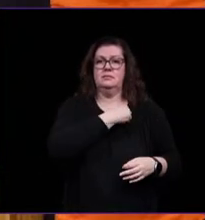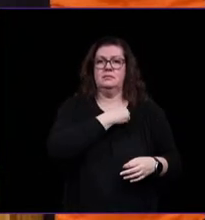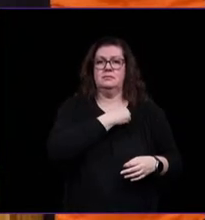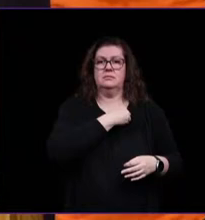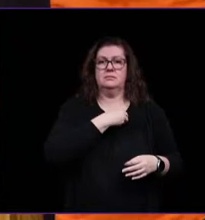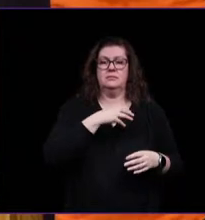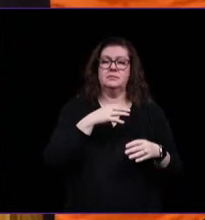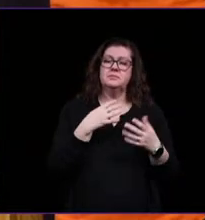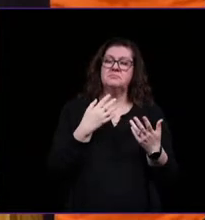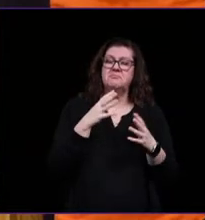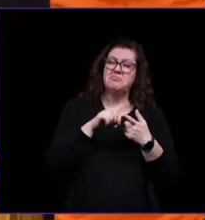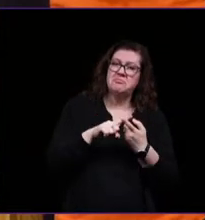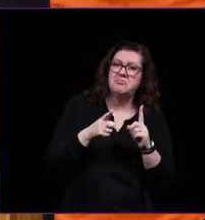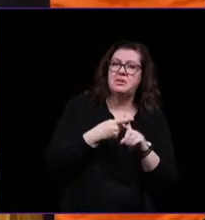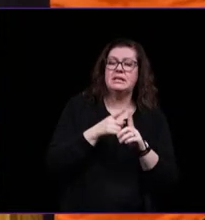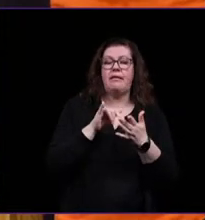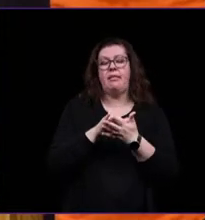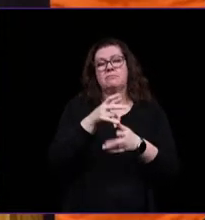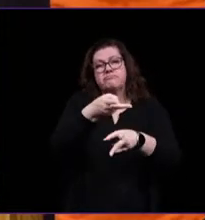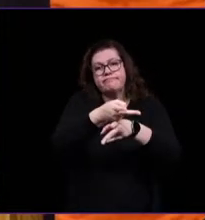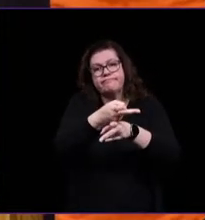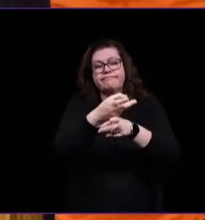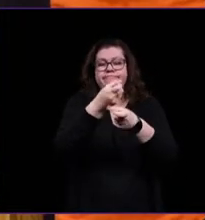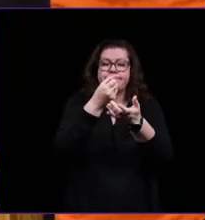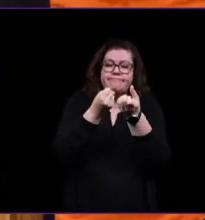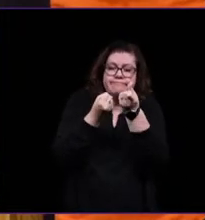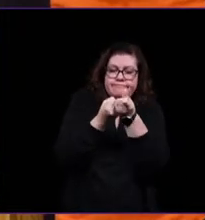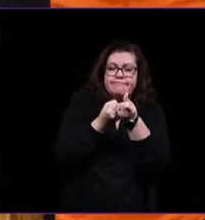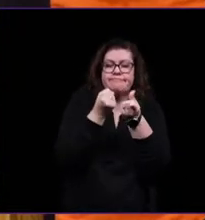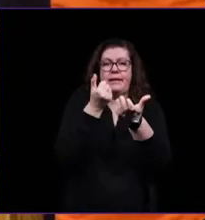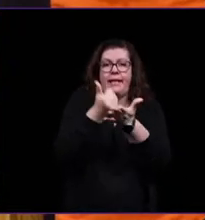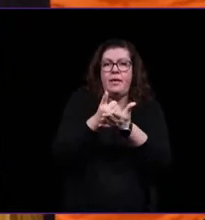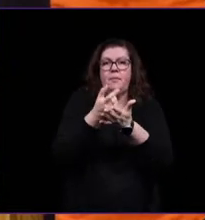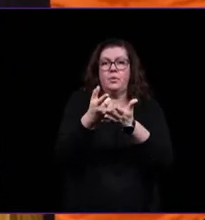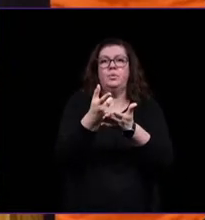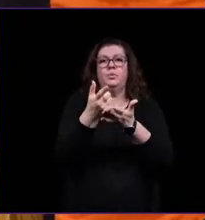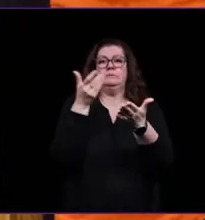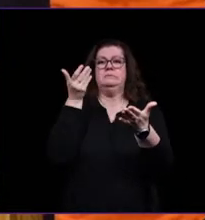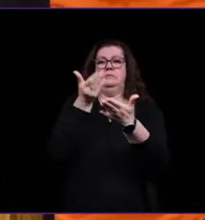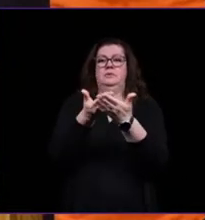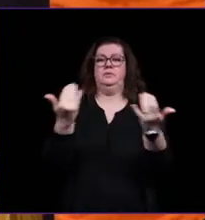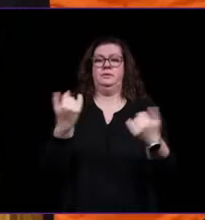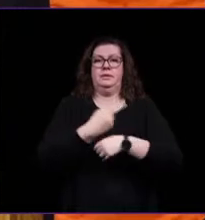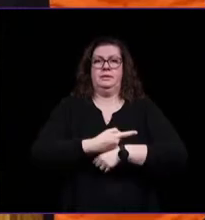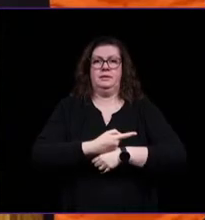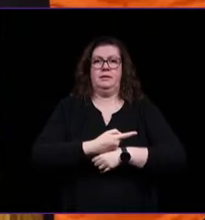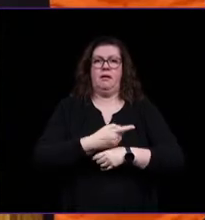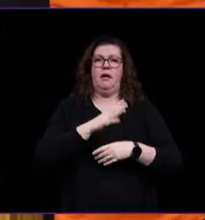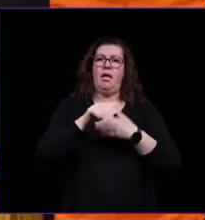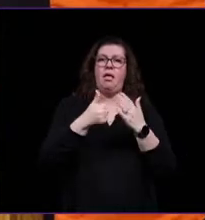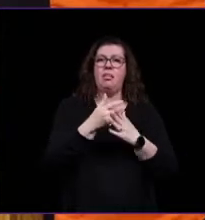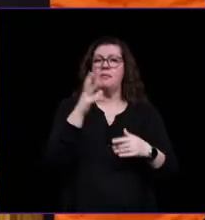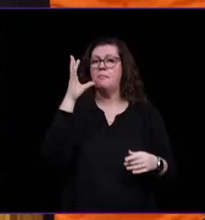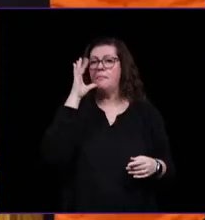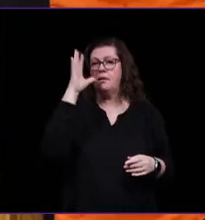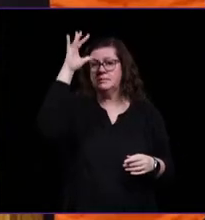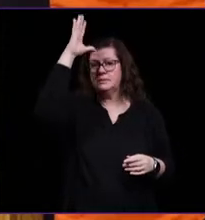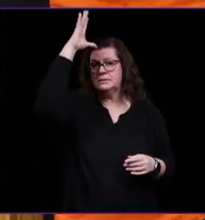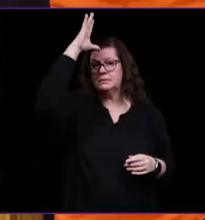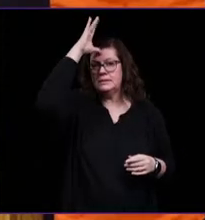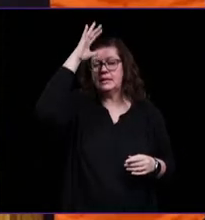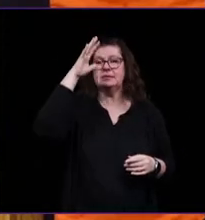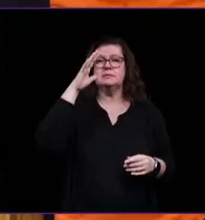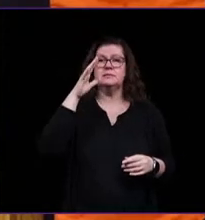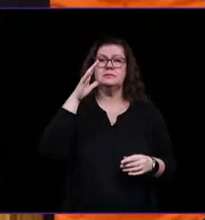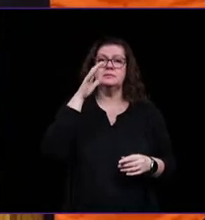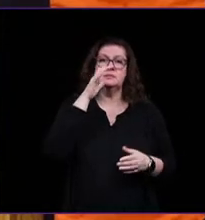who nurtured you and supported you and who helped to make this day possible. To all of the moms, the dads,